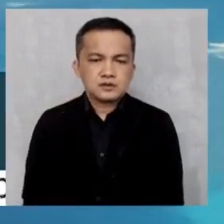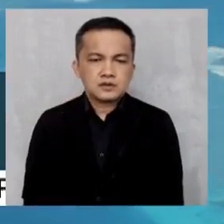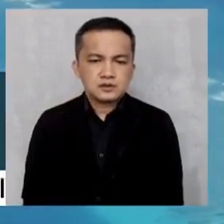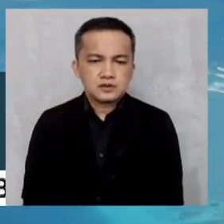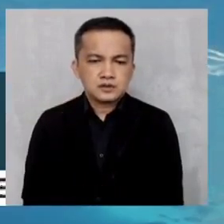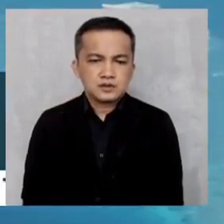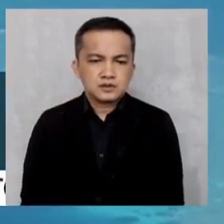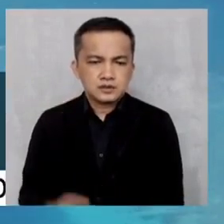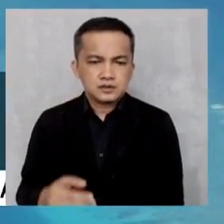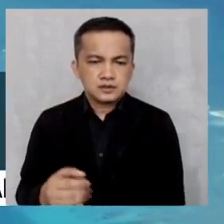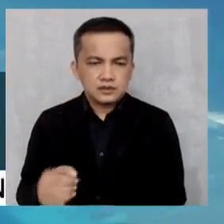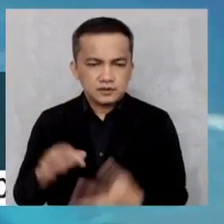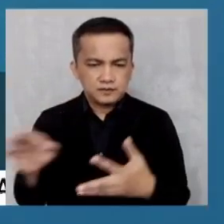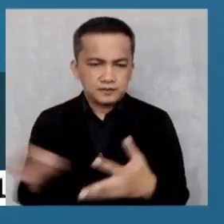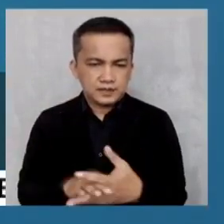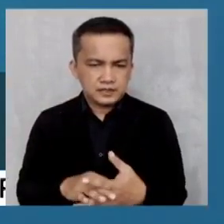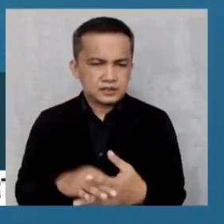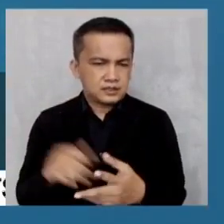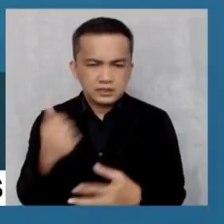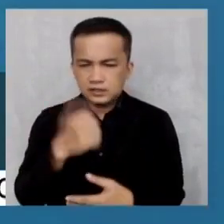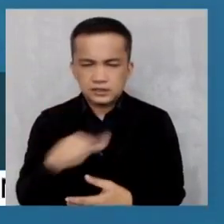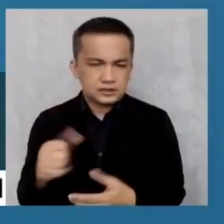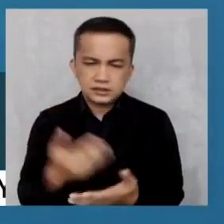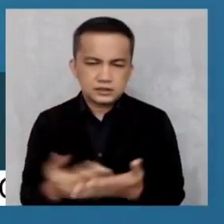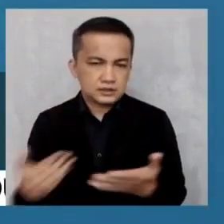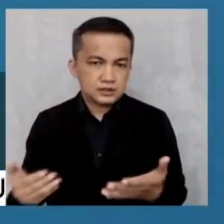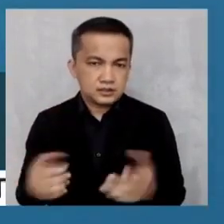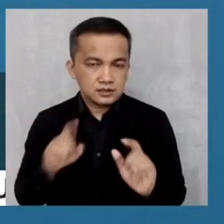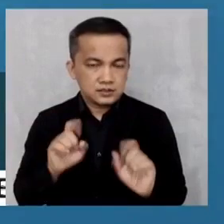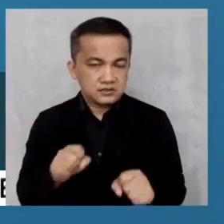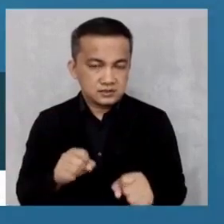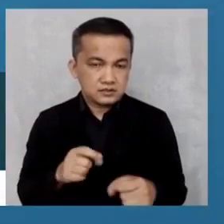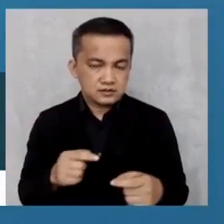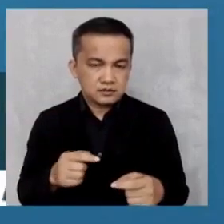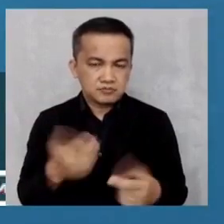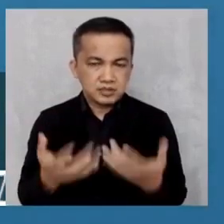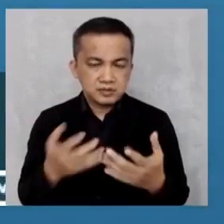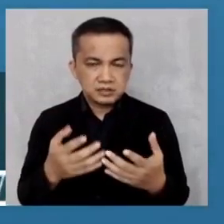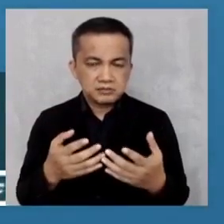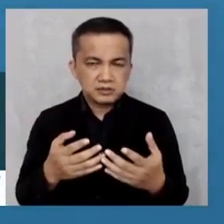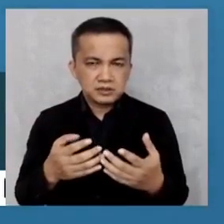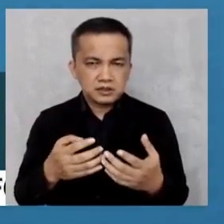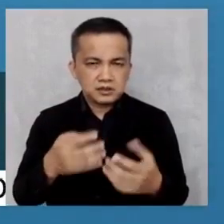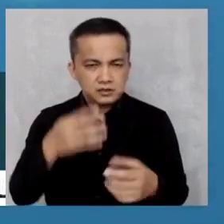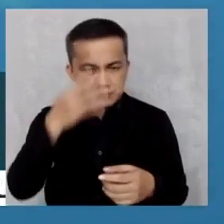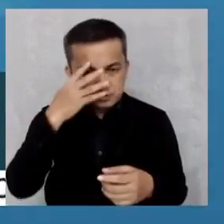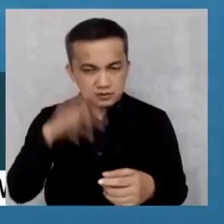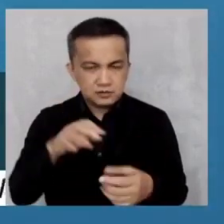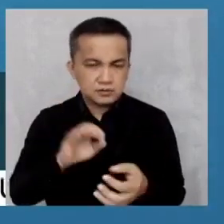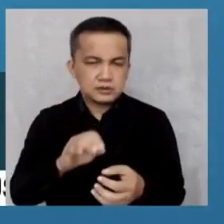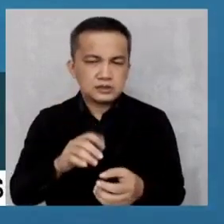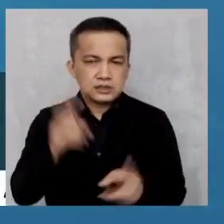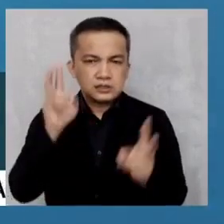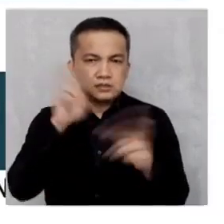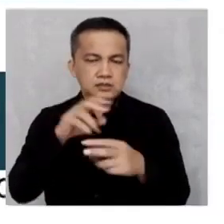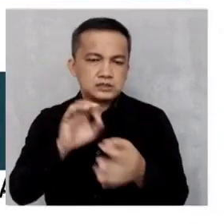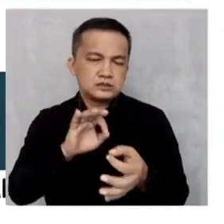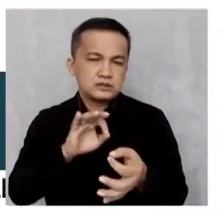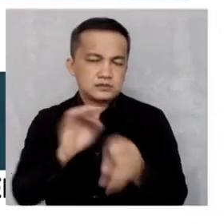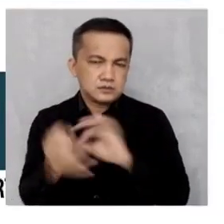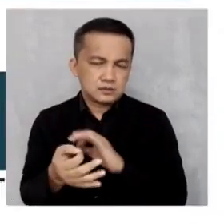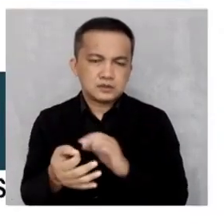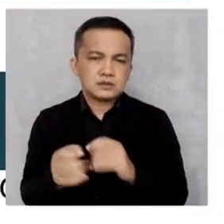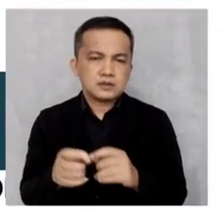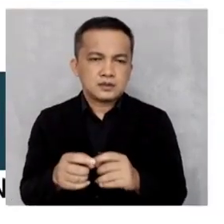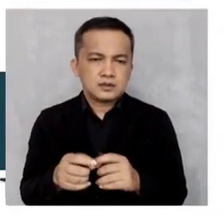calling for a filing of anything which can be misconstrued or misinterpreted intentionally. We should